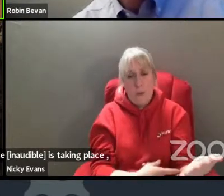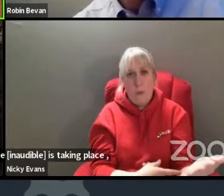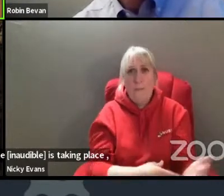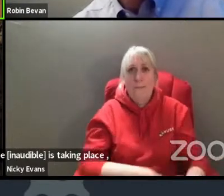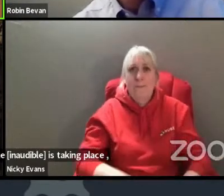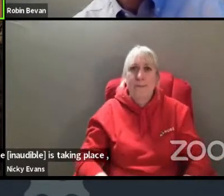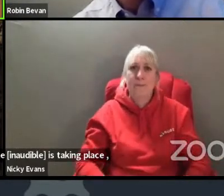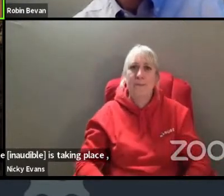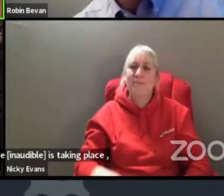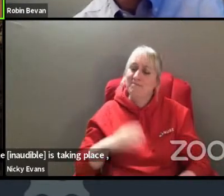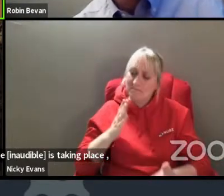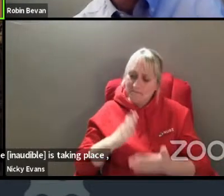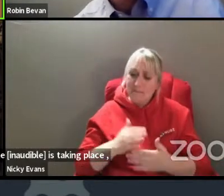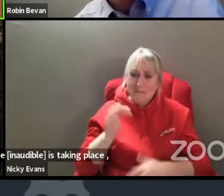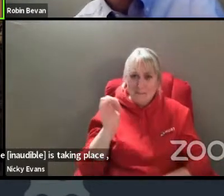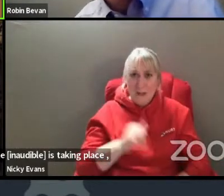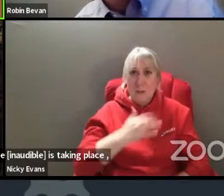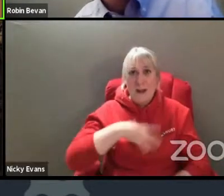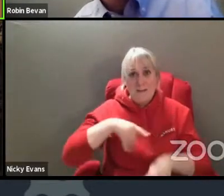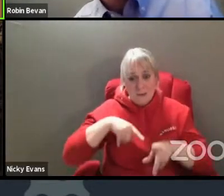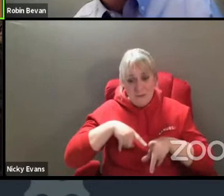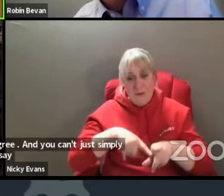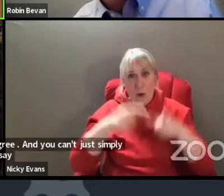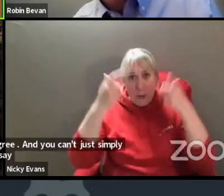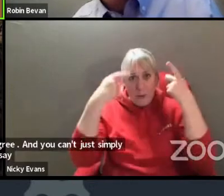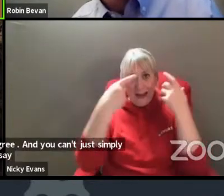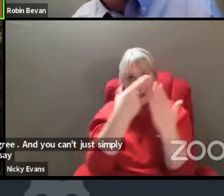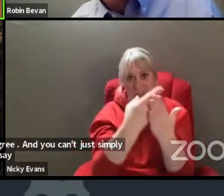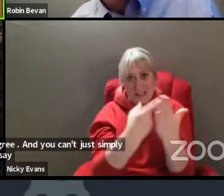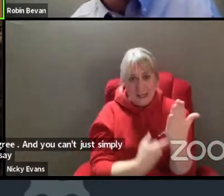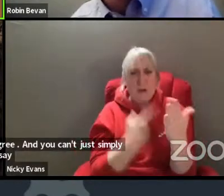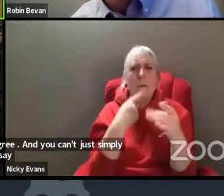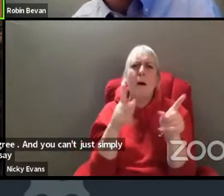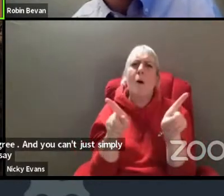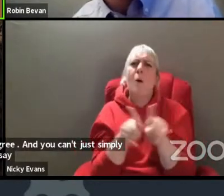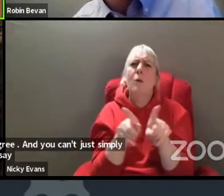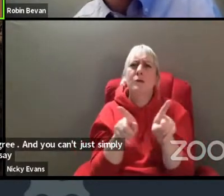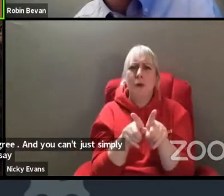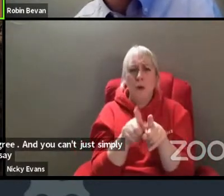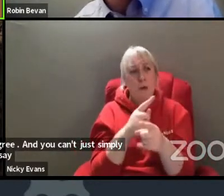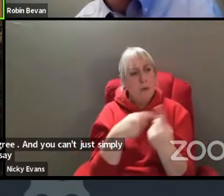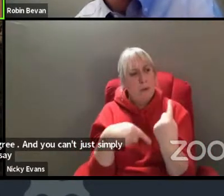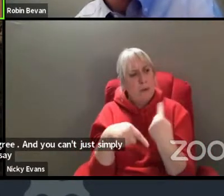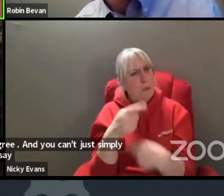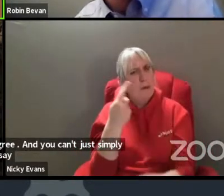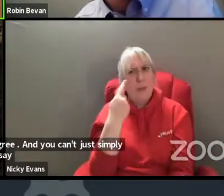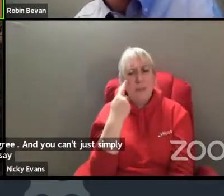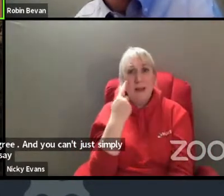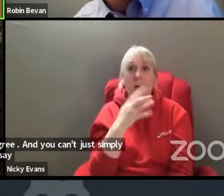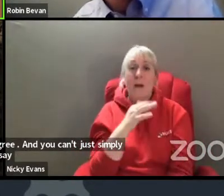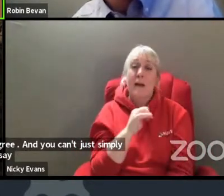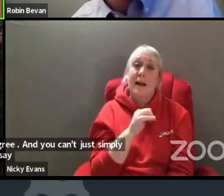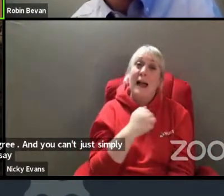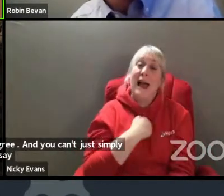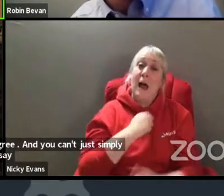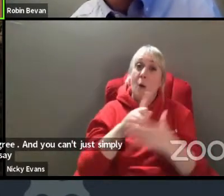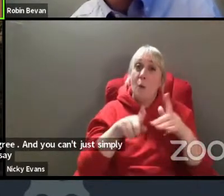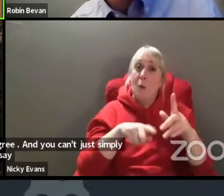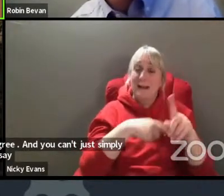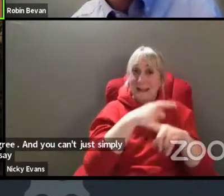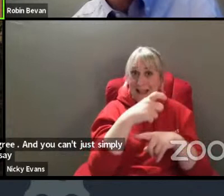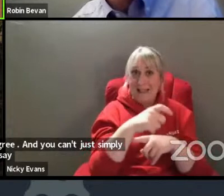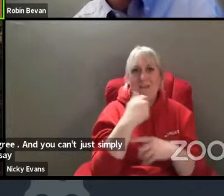to abide by the trade union legislation. We do not think, and the executive, you've got 78 member executive, and they